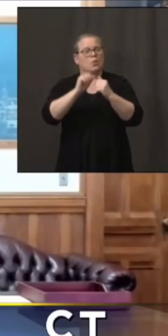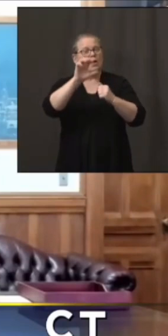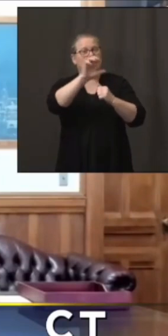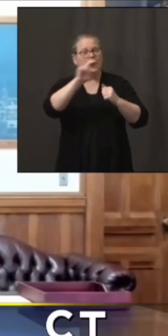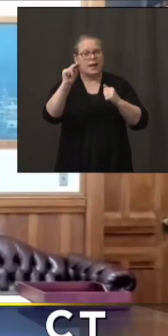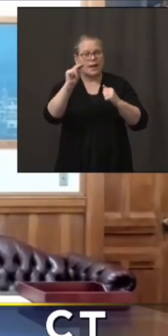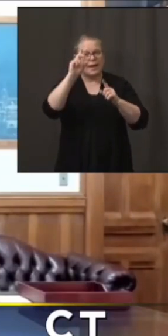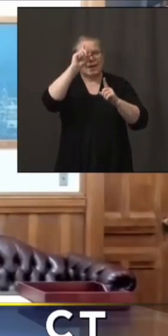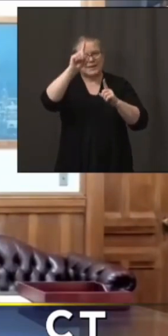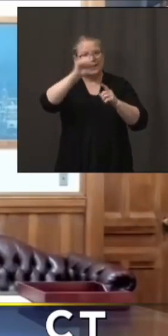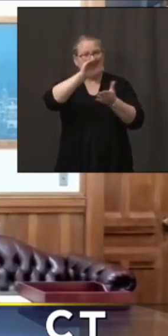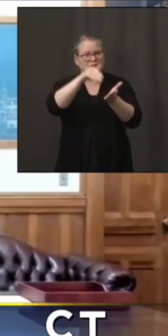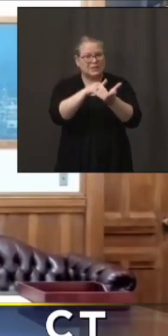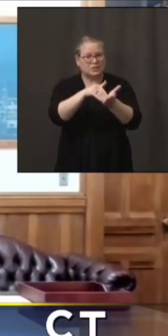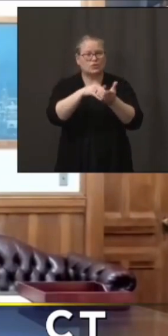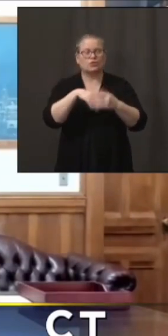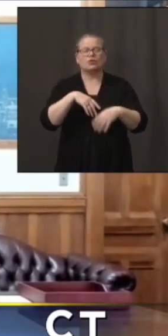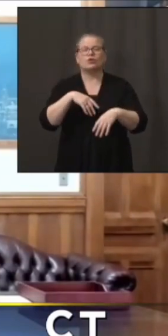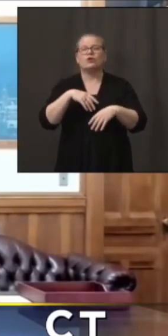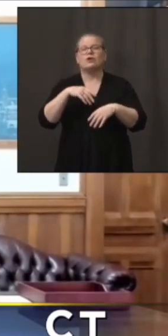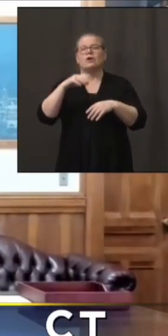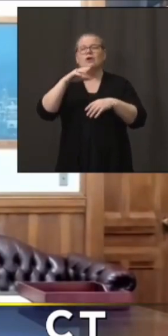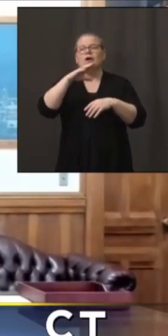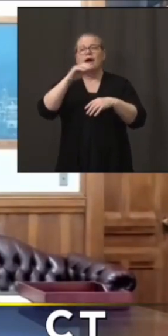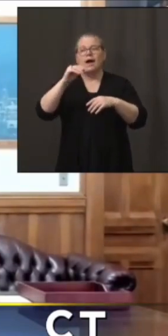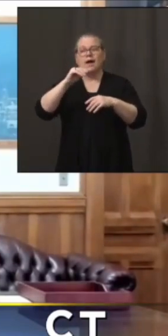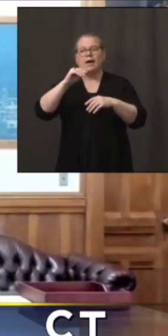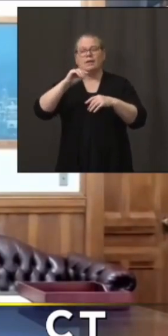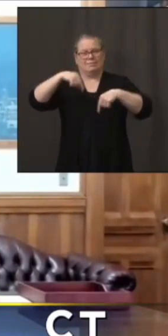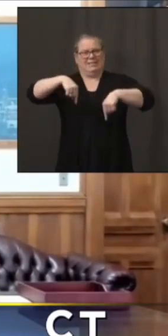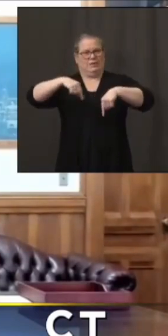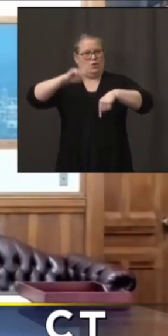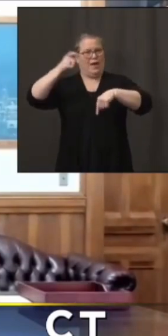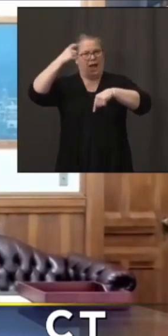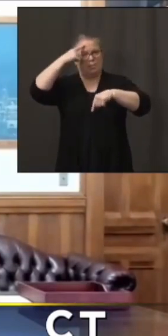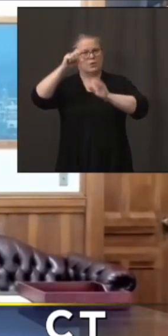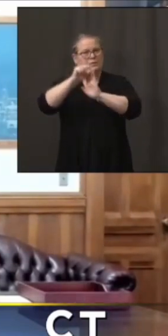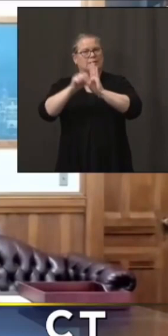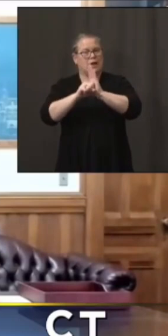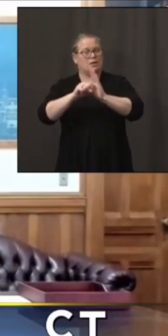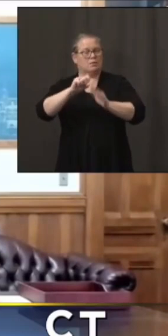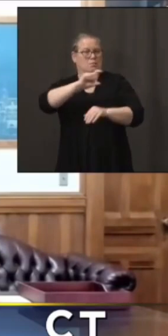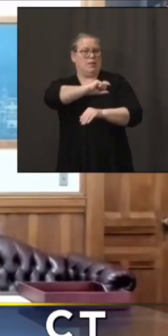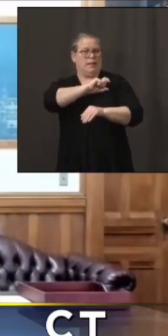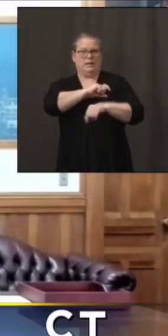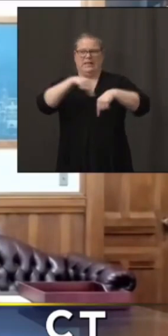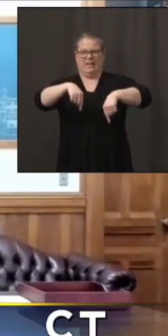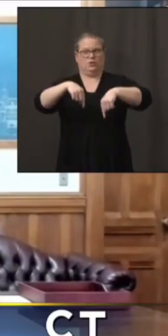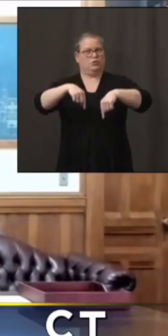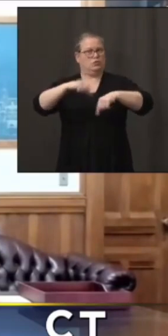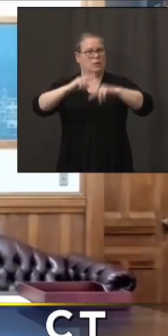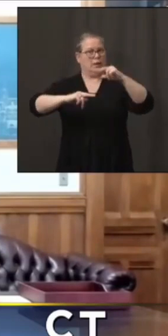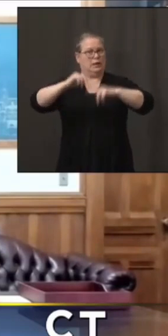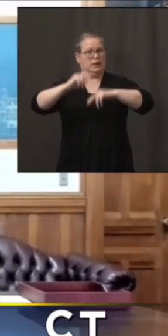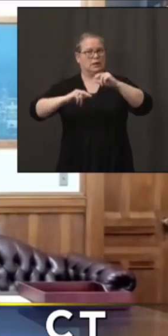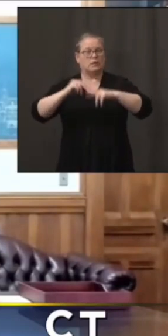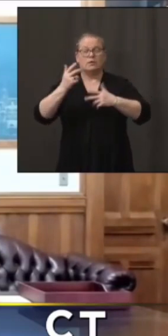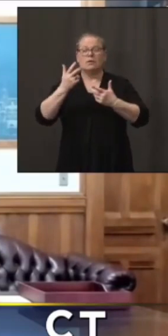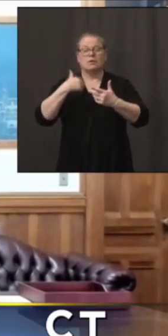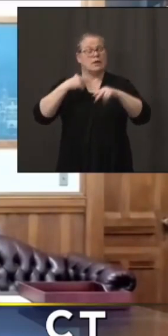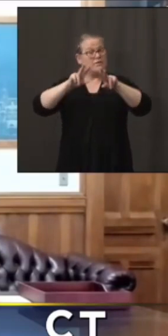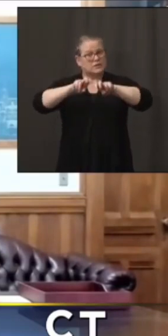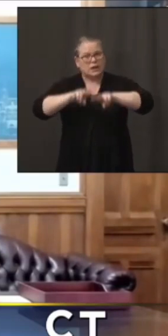with the Capitol State Police here on campus. There are assessments, security assessments that are being done on